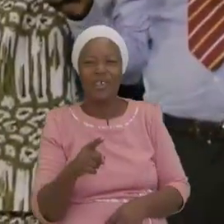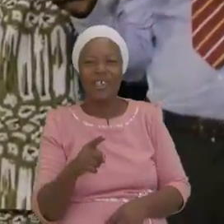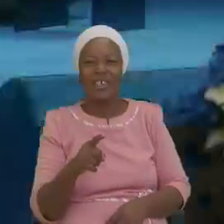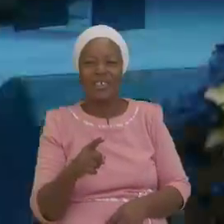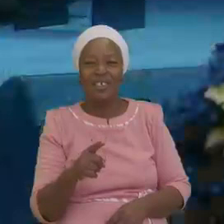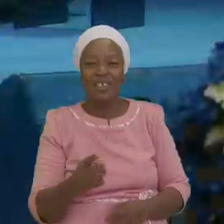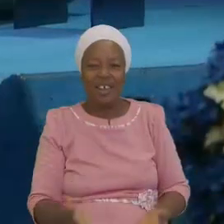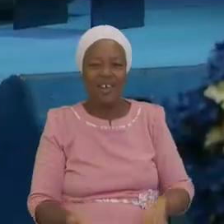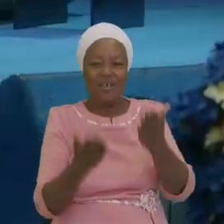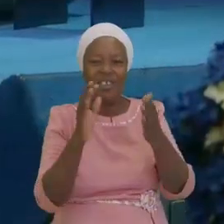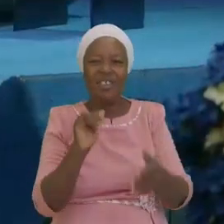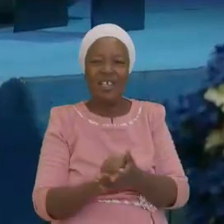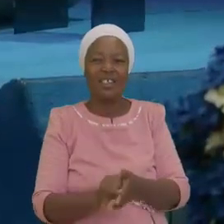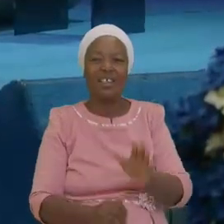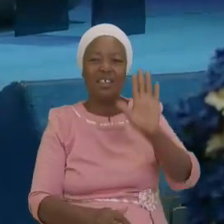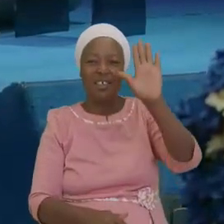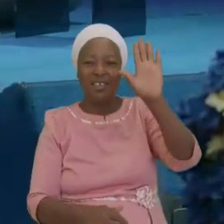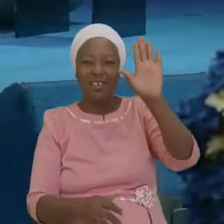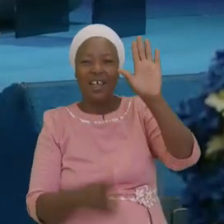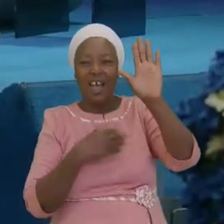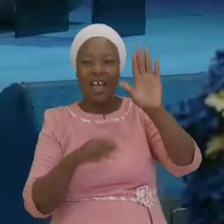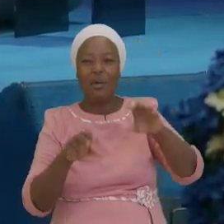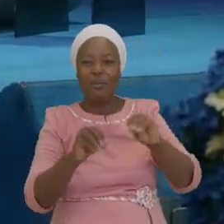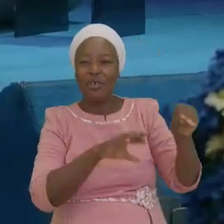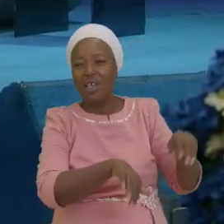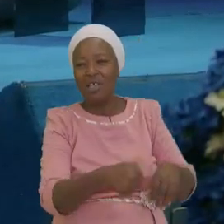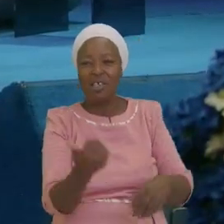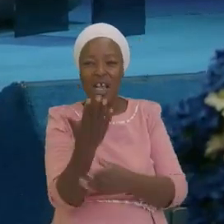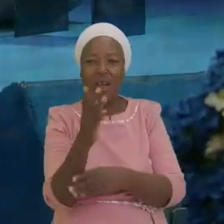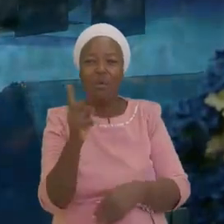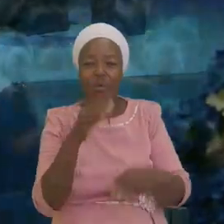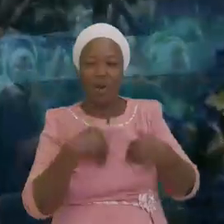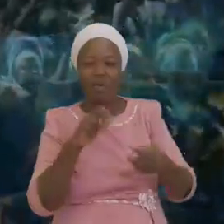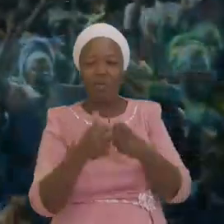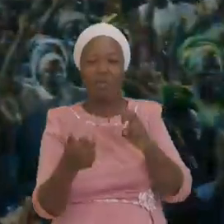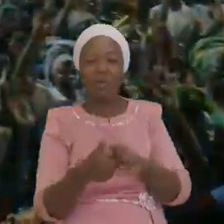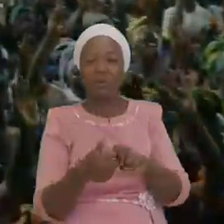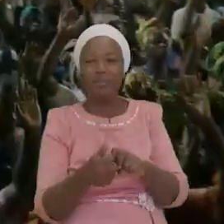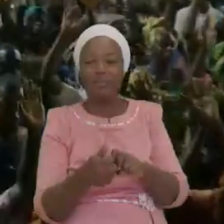Raise up that hand and lay the other hand where you have the problem.